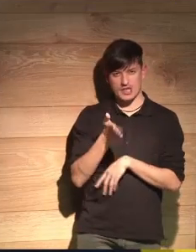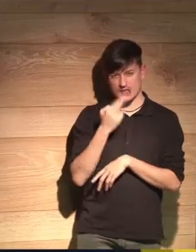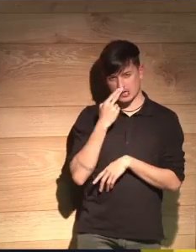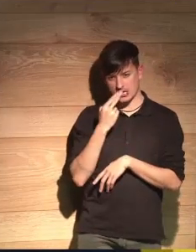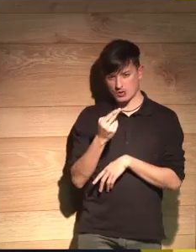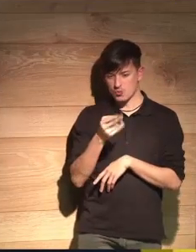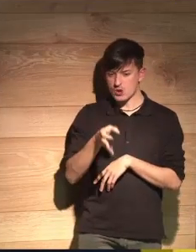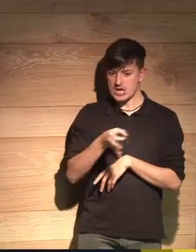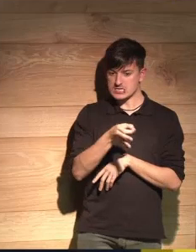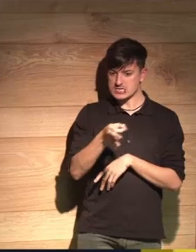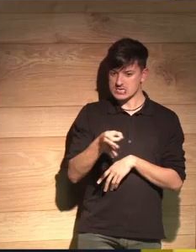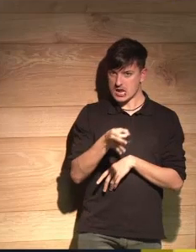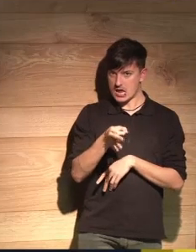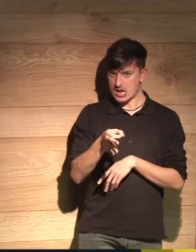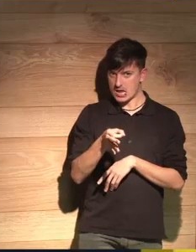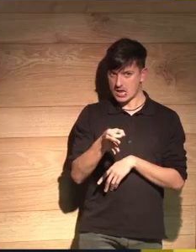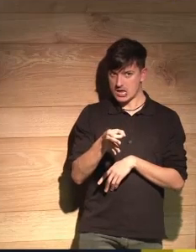hotel